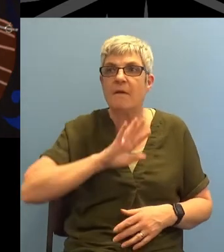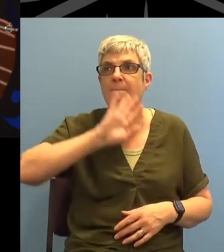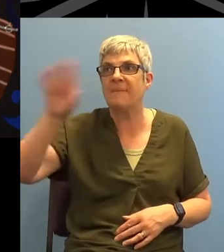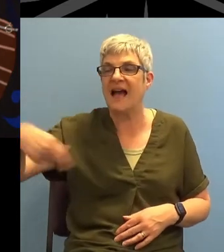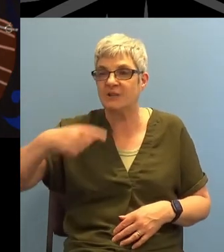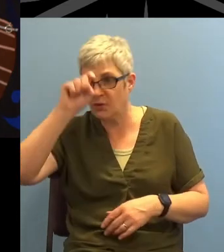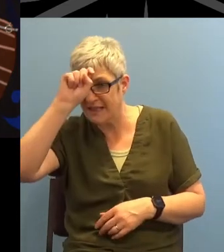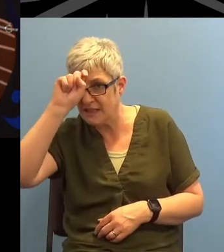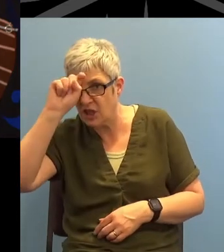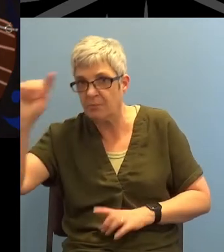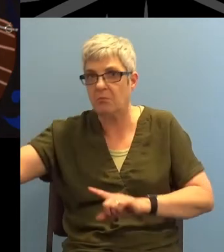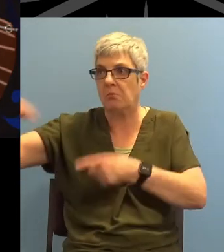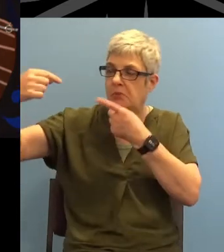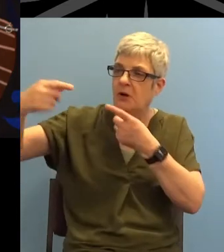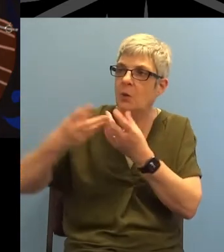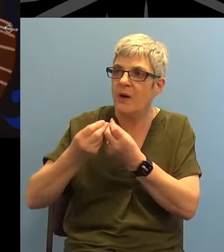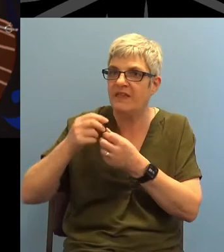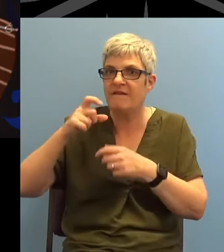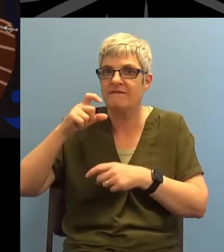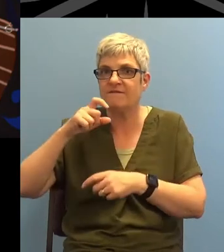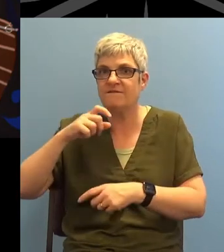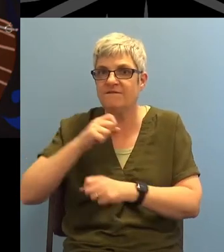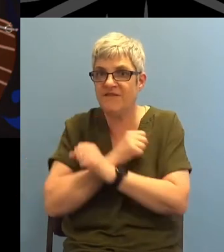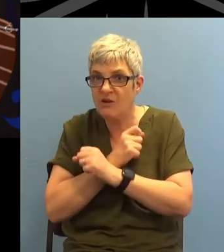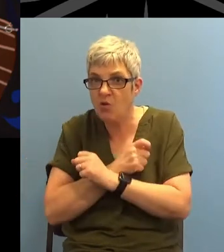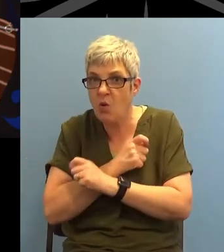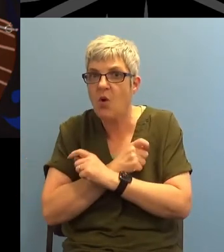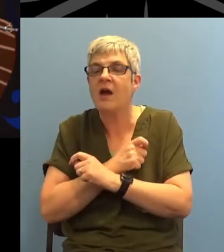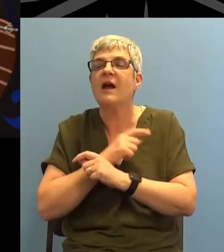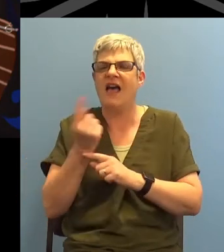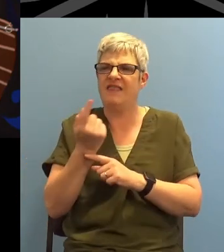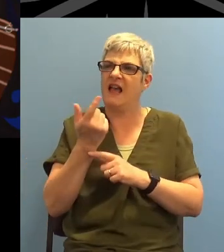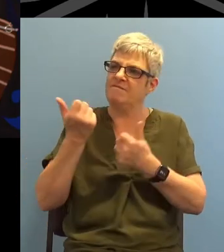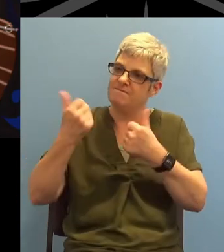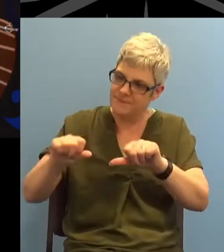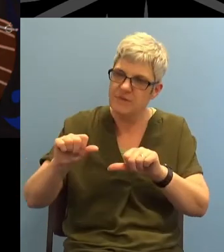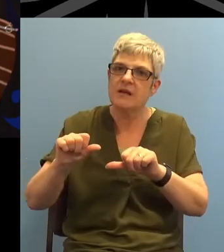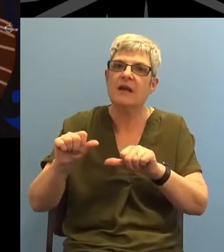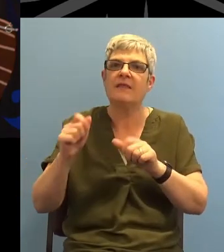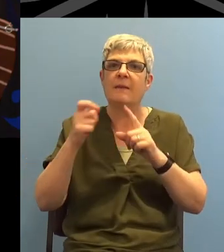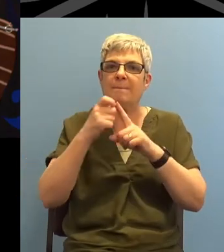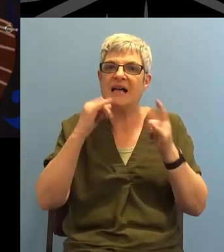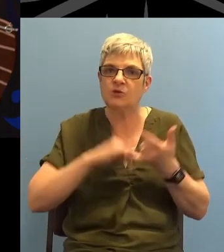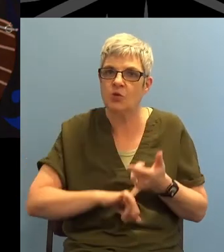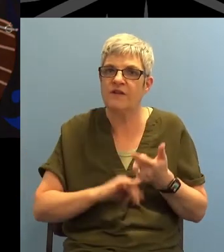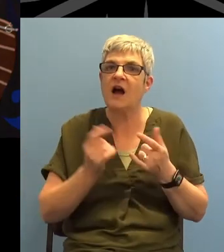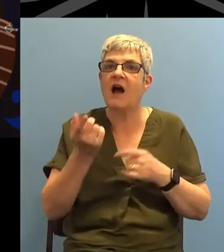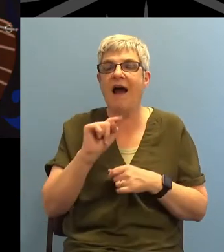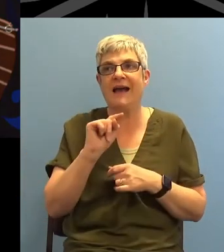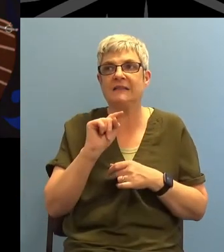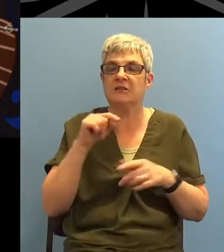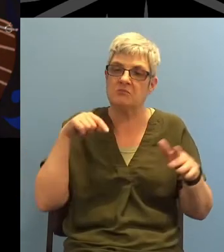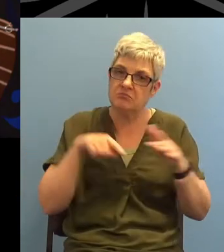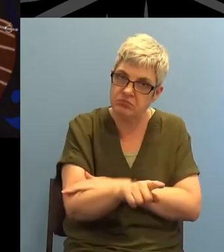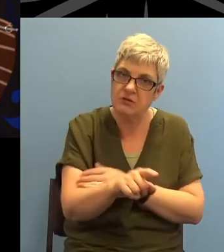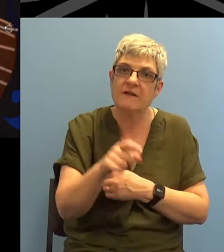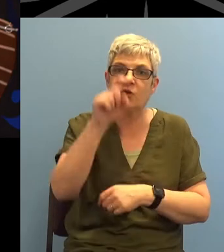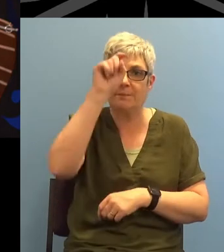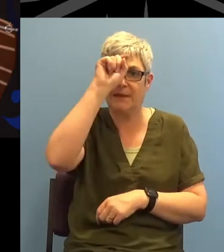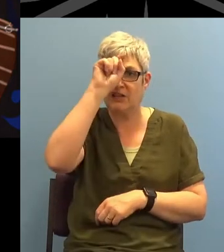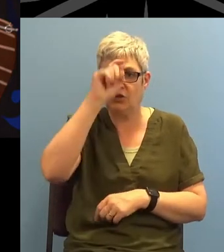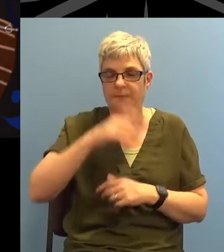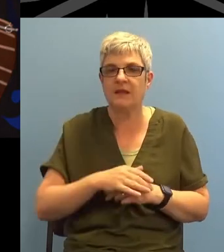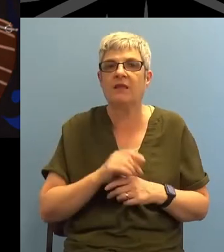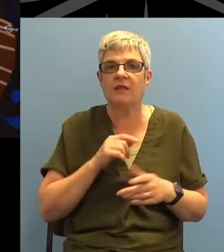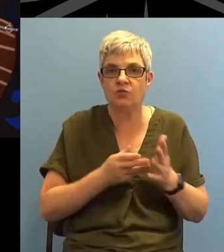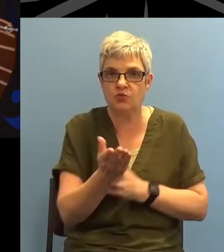his confrontation with Pharaoh, and then the culmination of that in the Passover and the escape through the